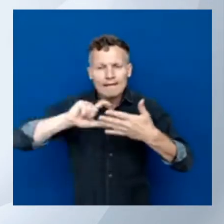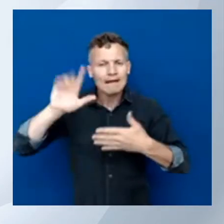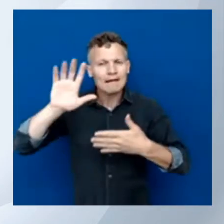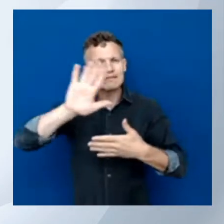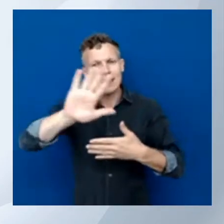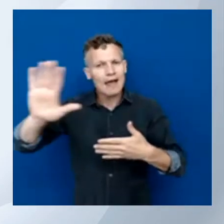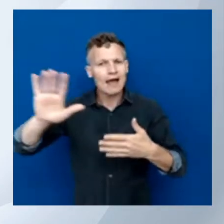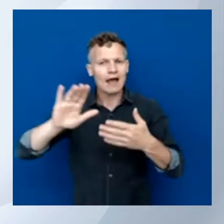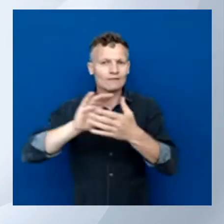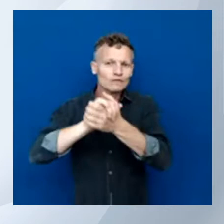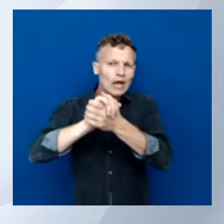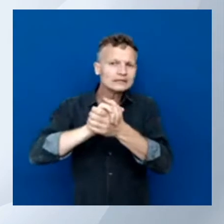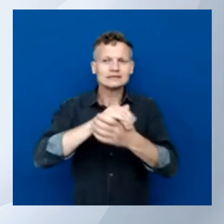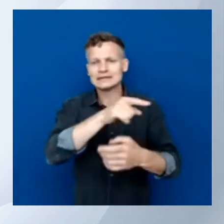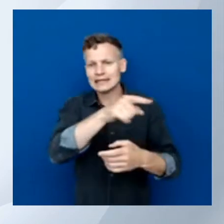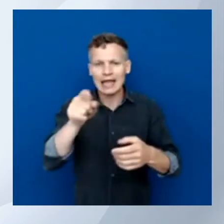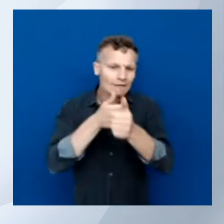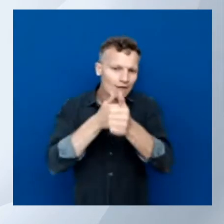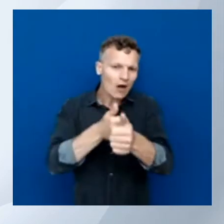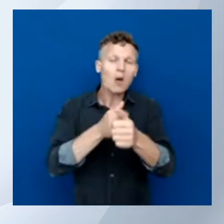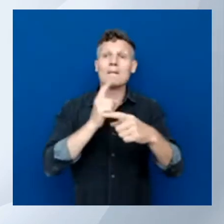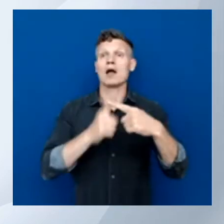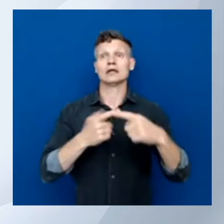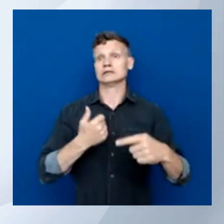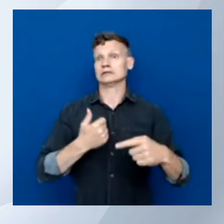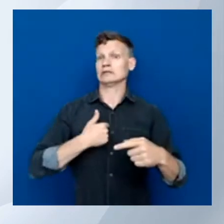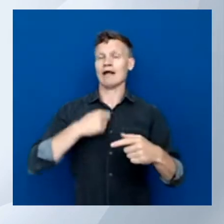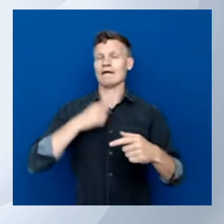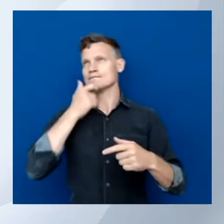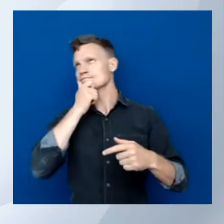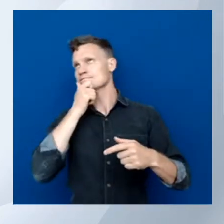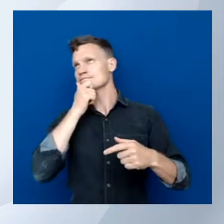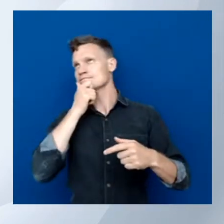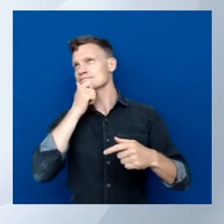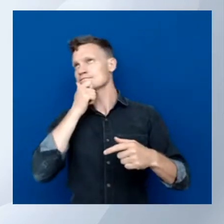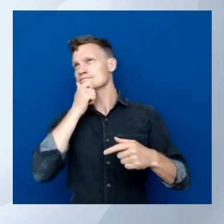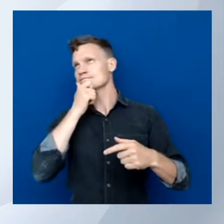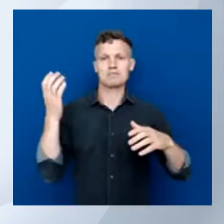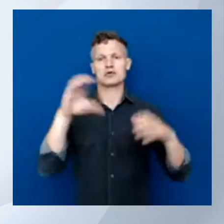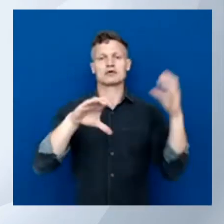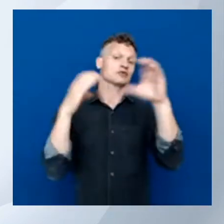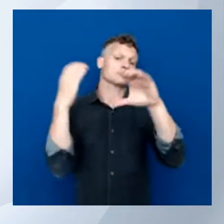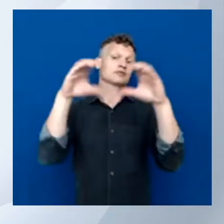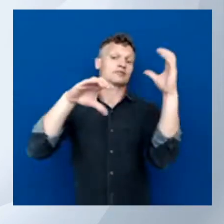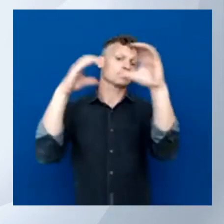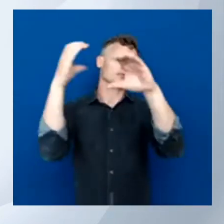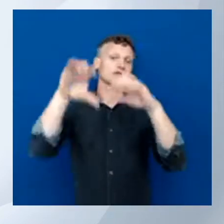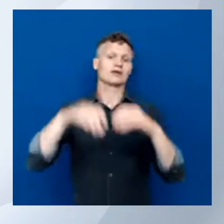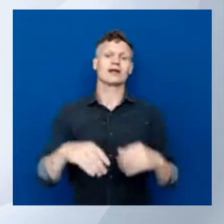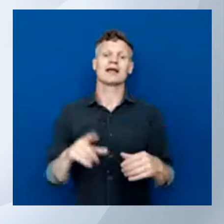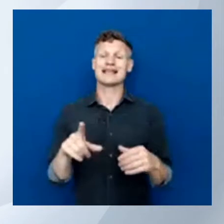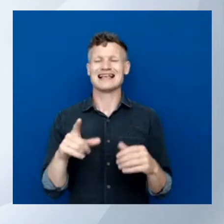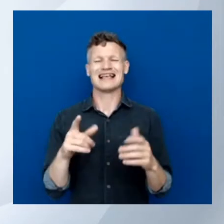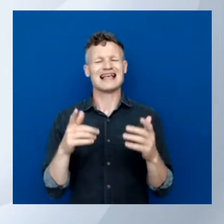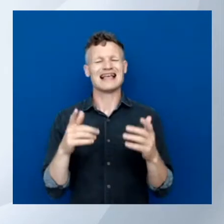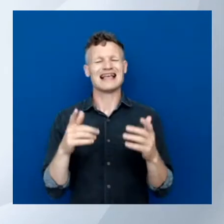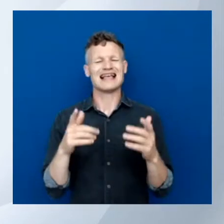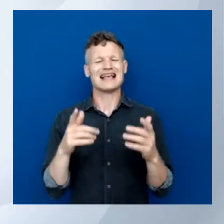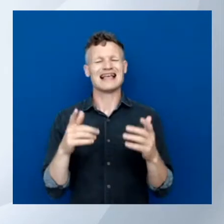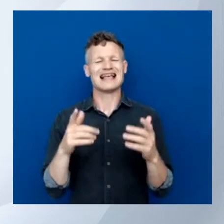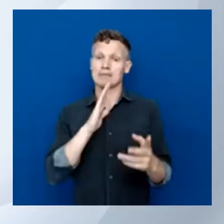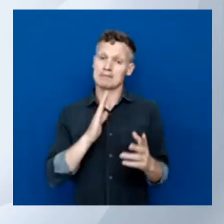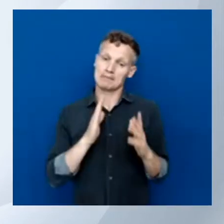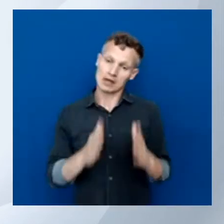by posting it, updating their profile. The key is this application must be fast and it must work regardless of where a user